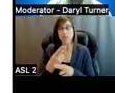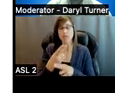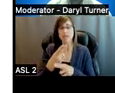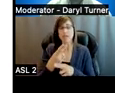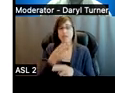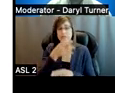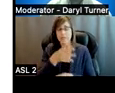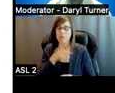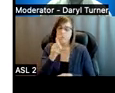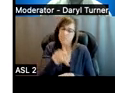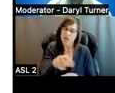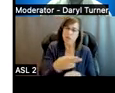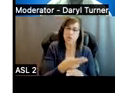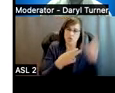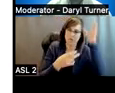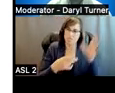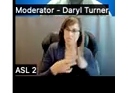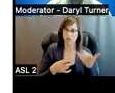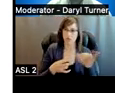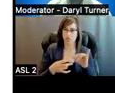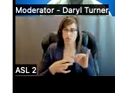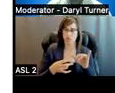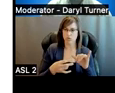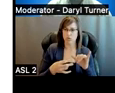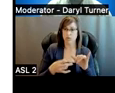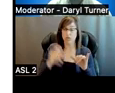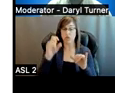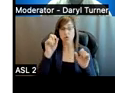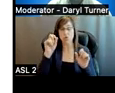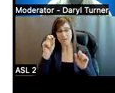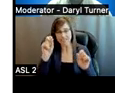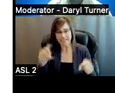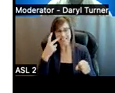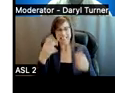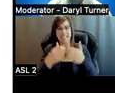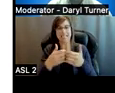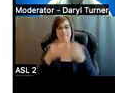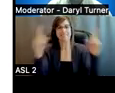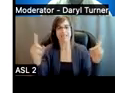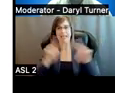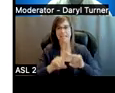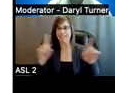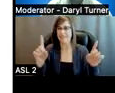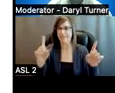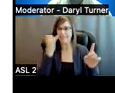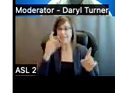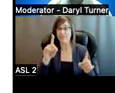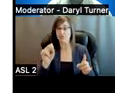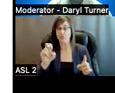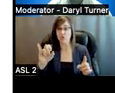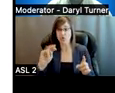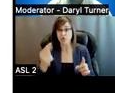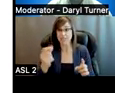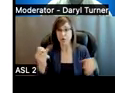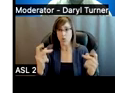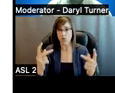males. So you can see, is there any difference? Whether the dosing will be okay? What will be